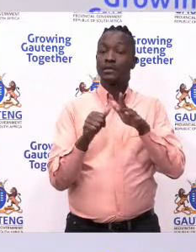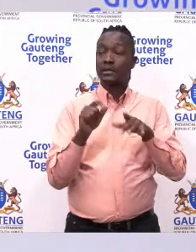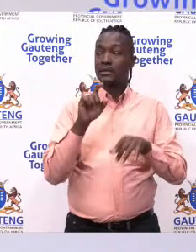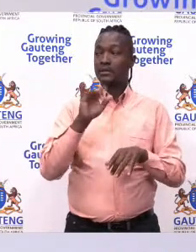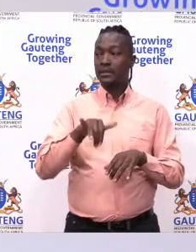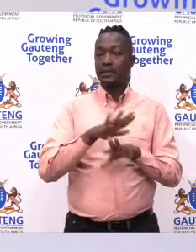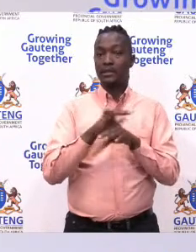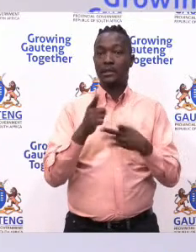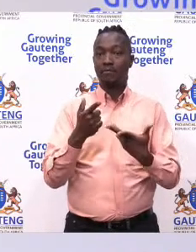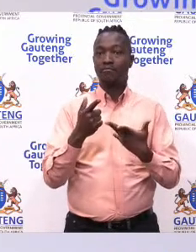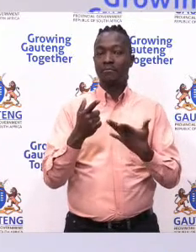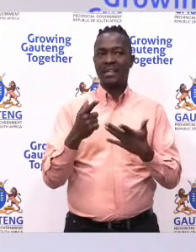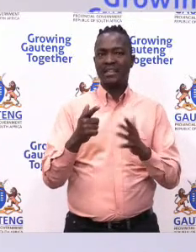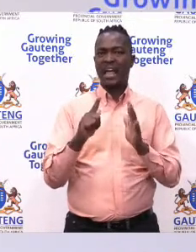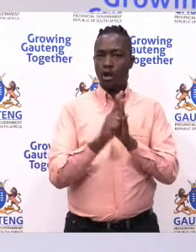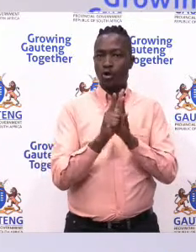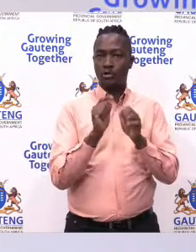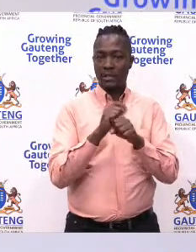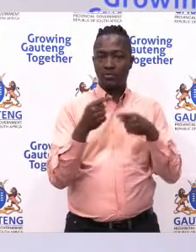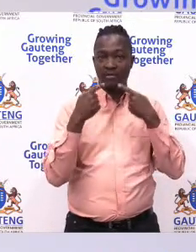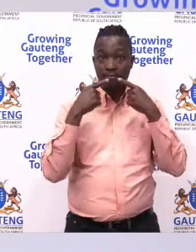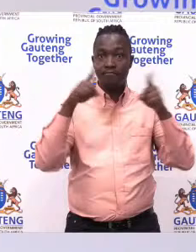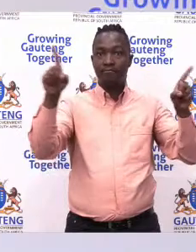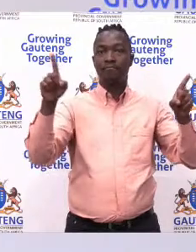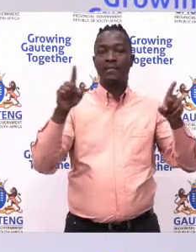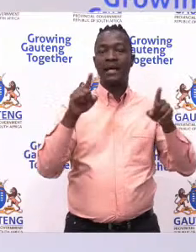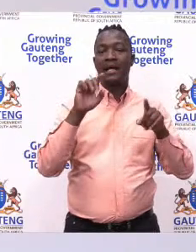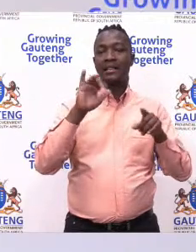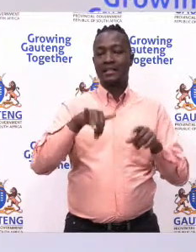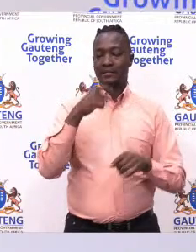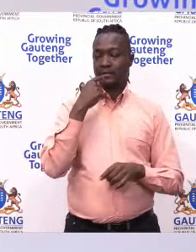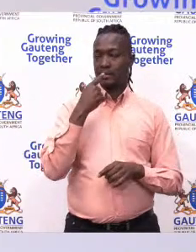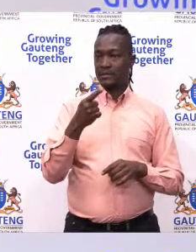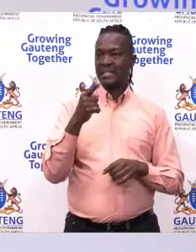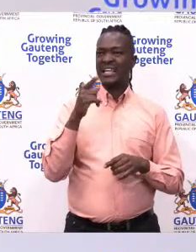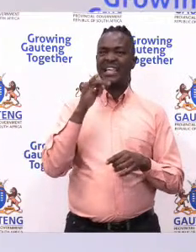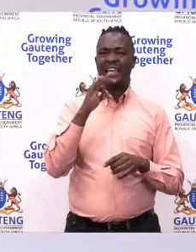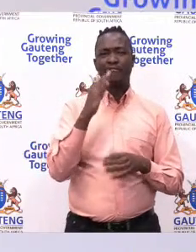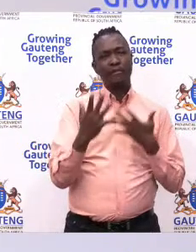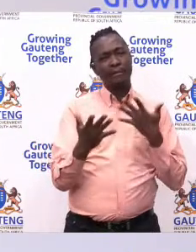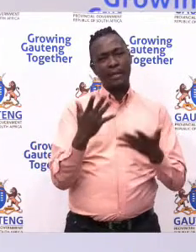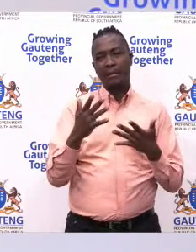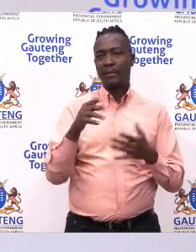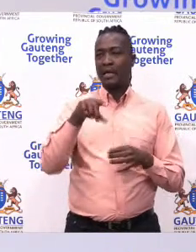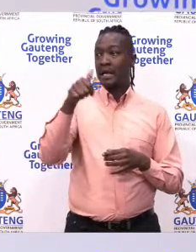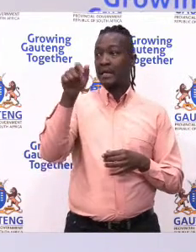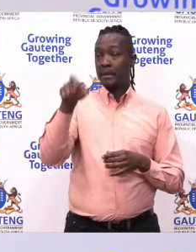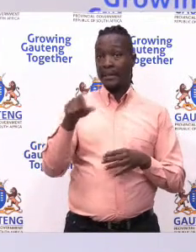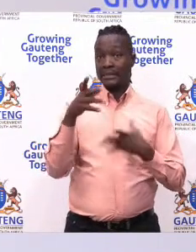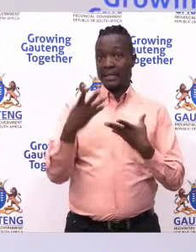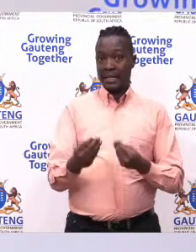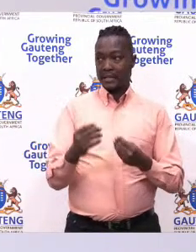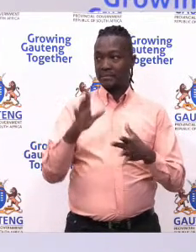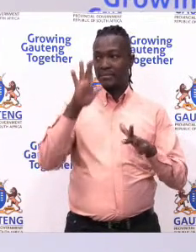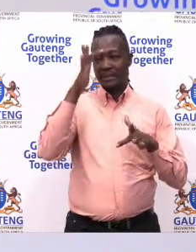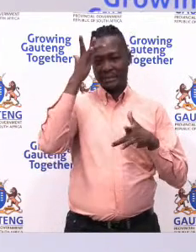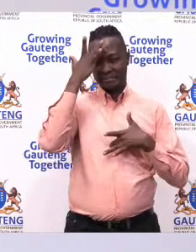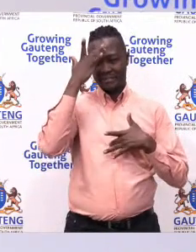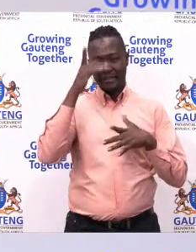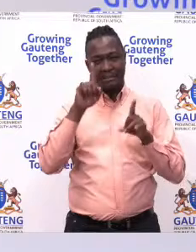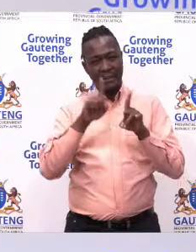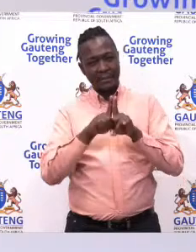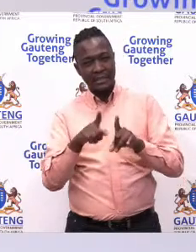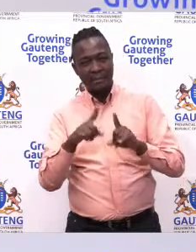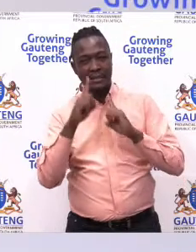regulations that we published that suggested that if anybody has a comorbidity or an underlying condition, such a teacher or